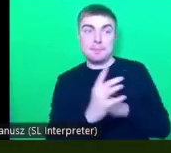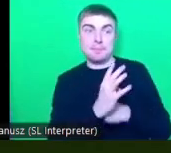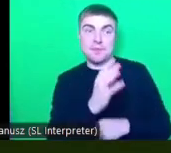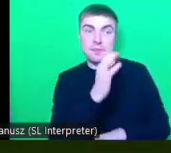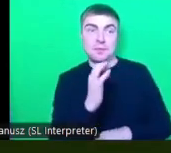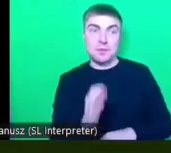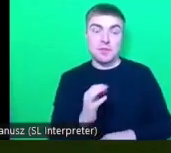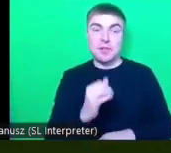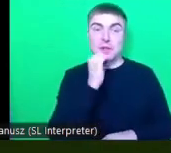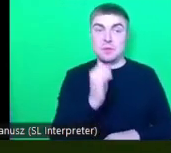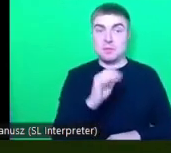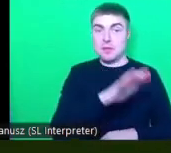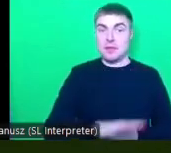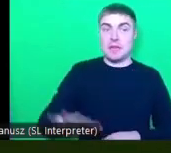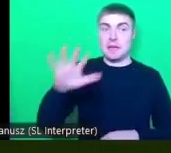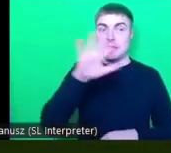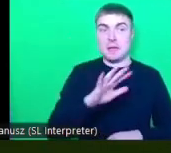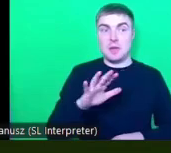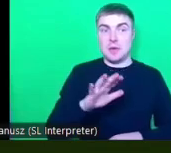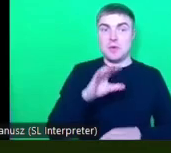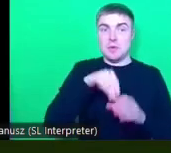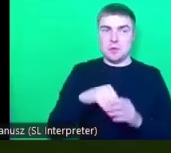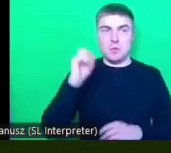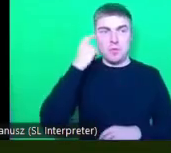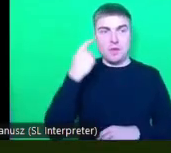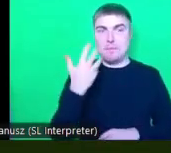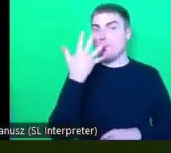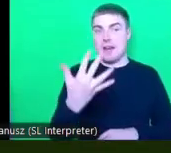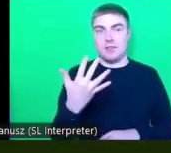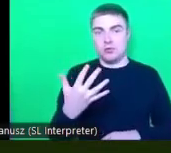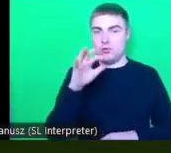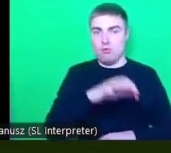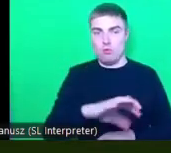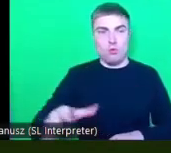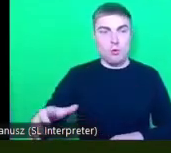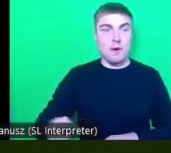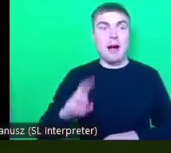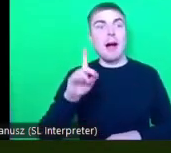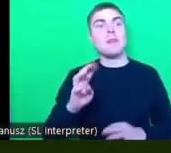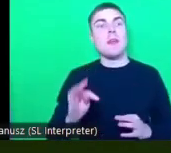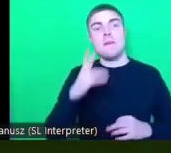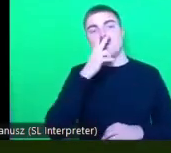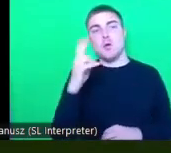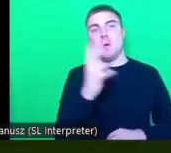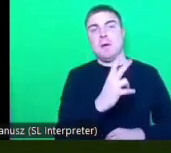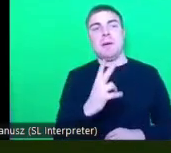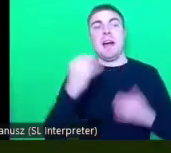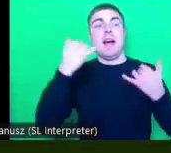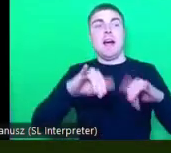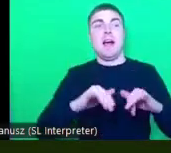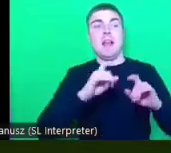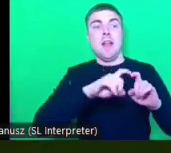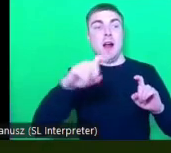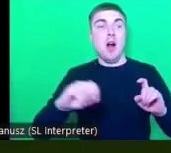And also we have had re-establishments of large carnivores going on in Europe now for some